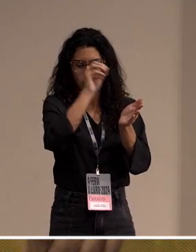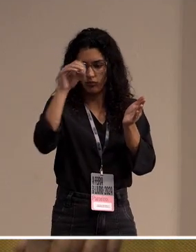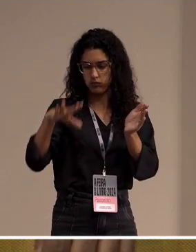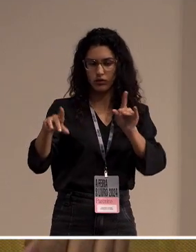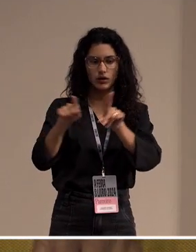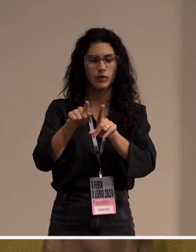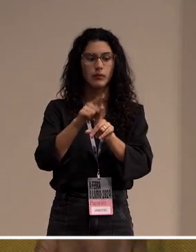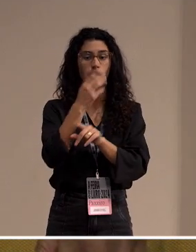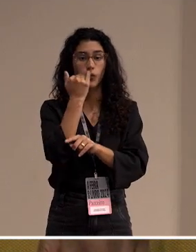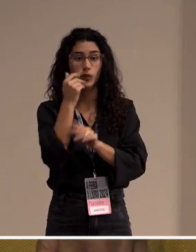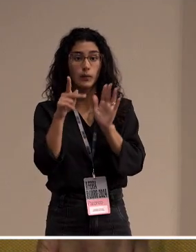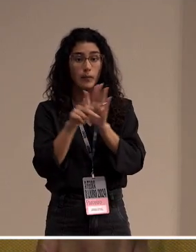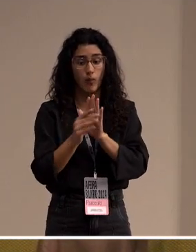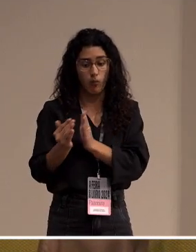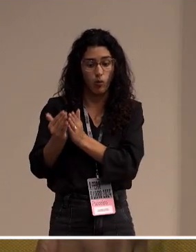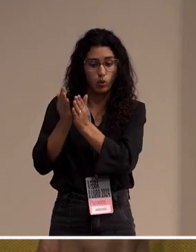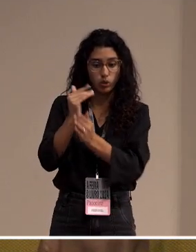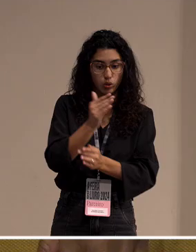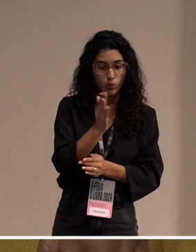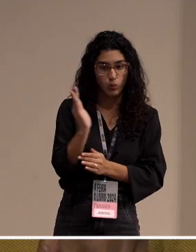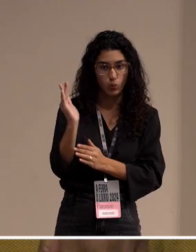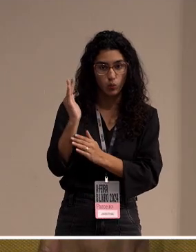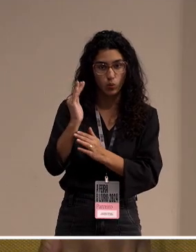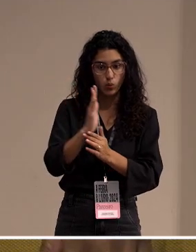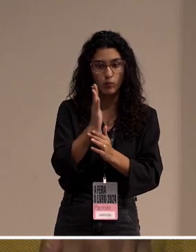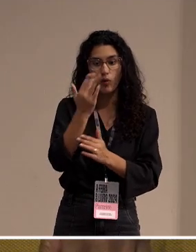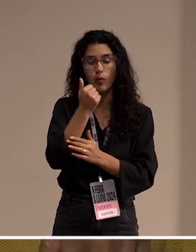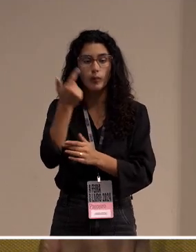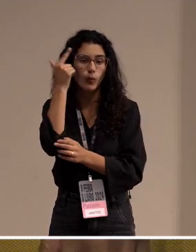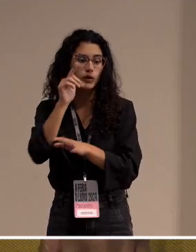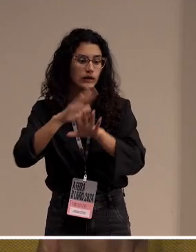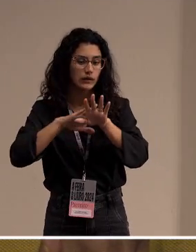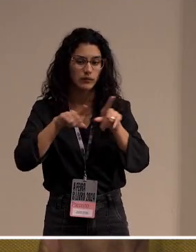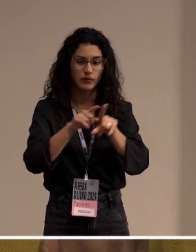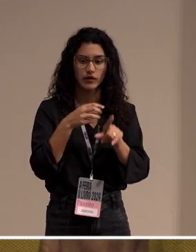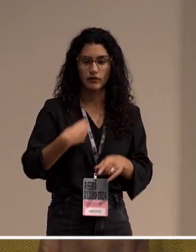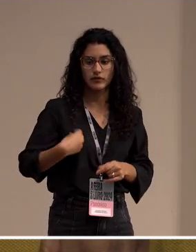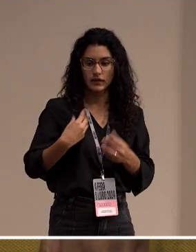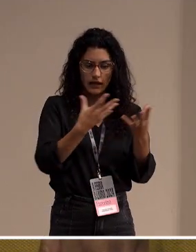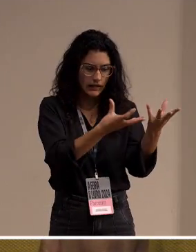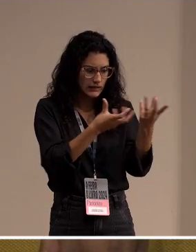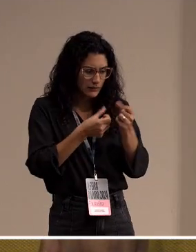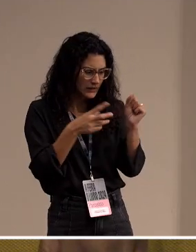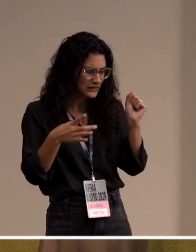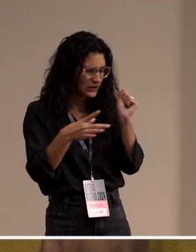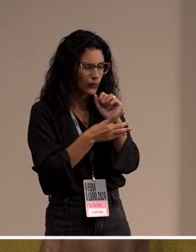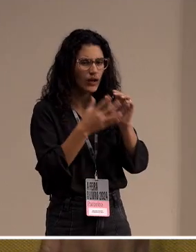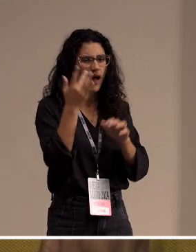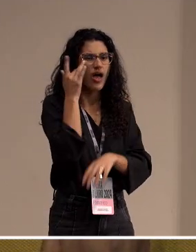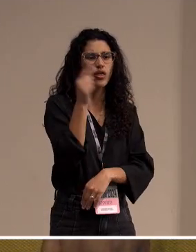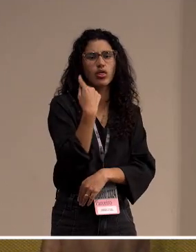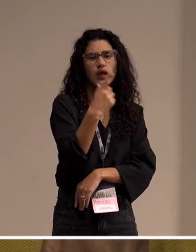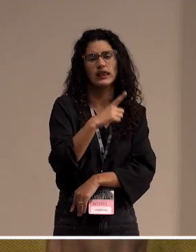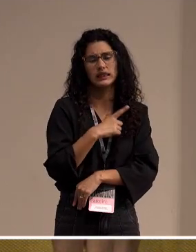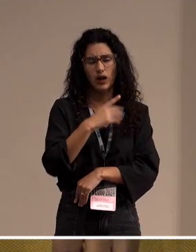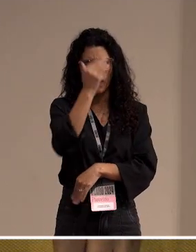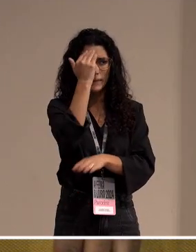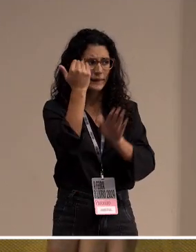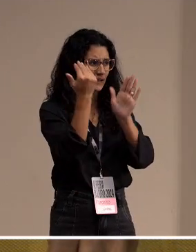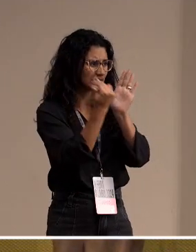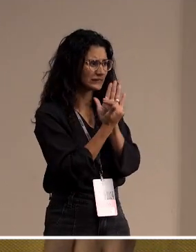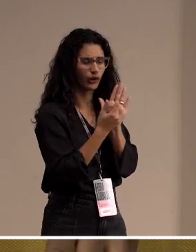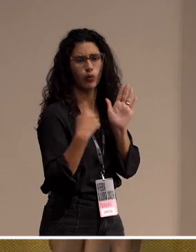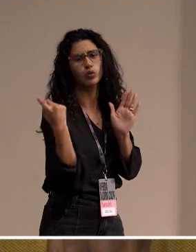each of those individuals has a story attached to them. I think we have an obligation to reclaim every single one of